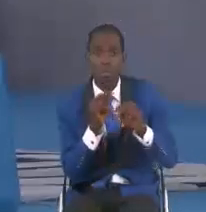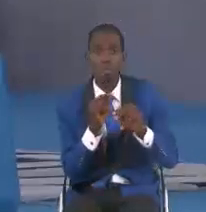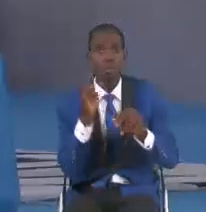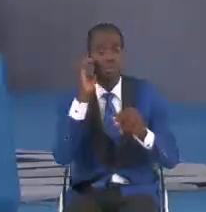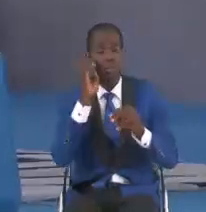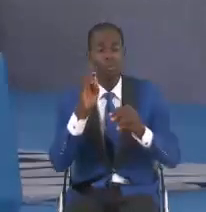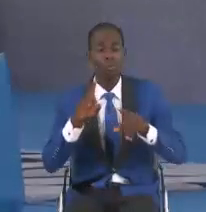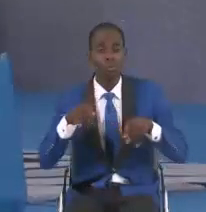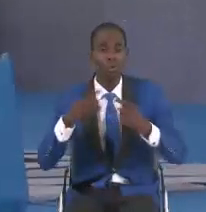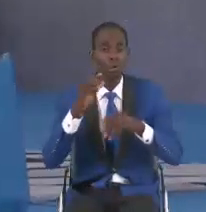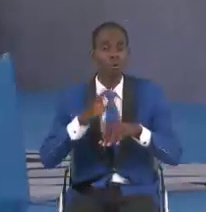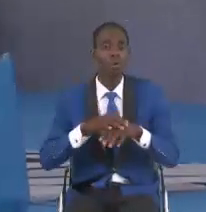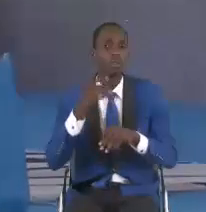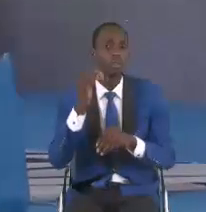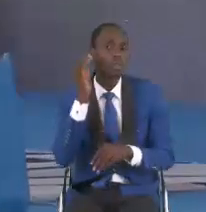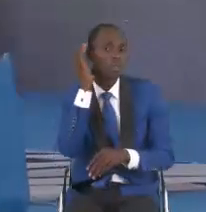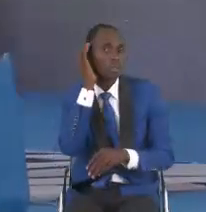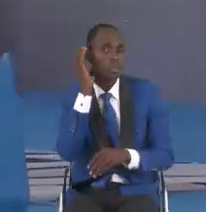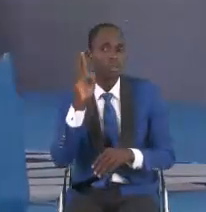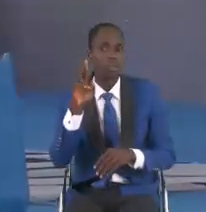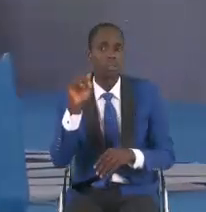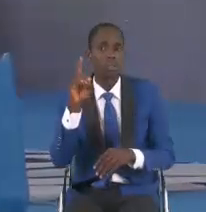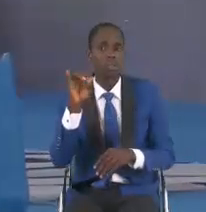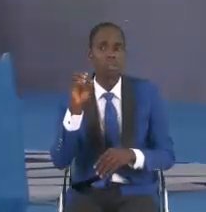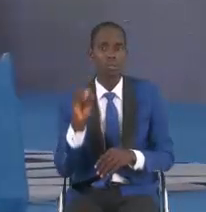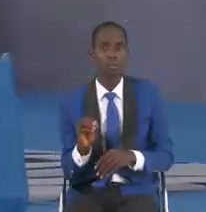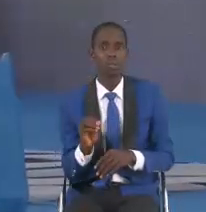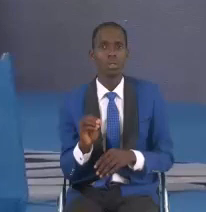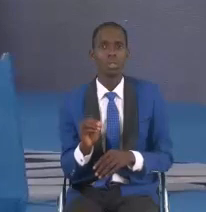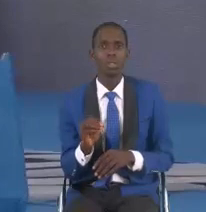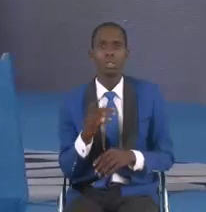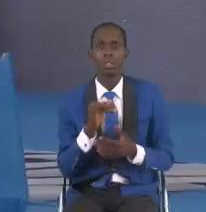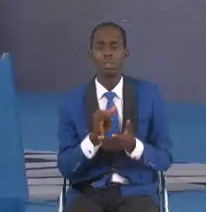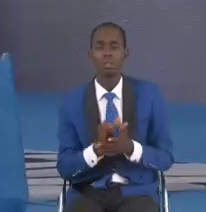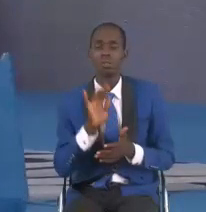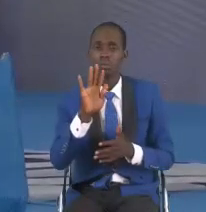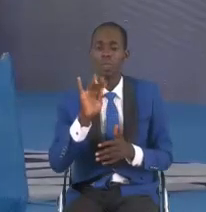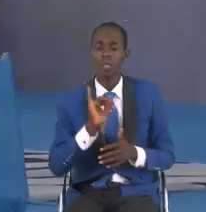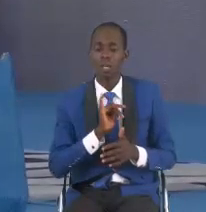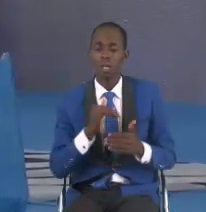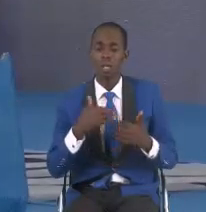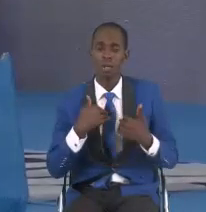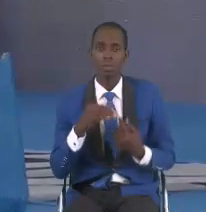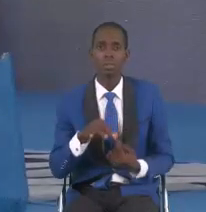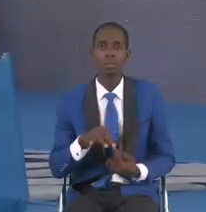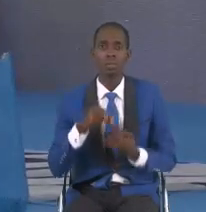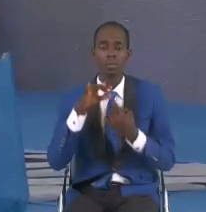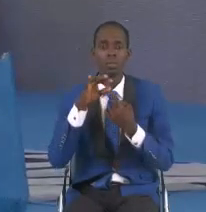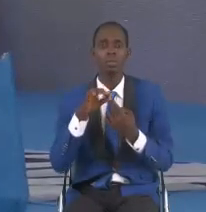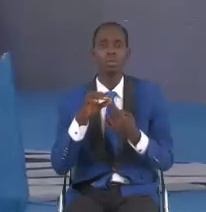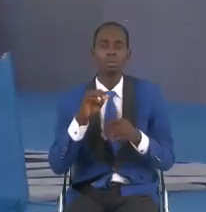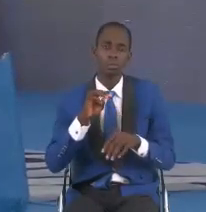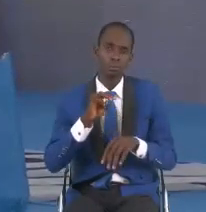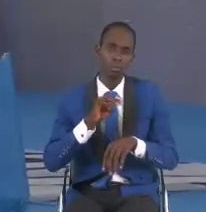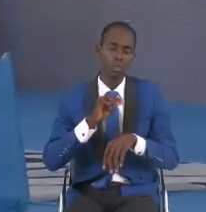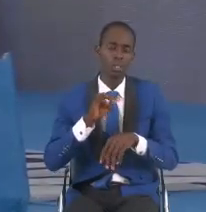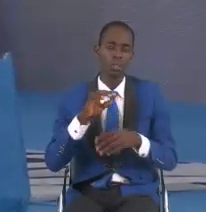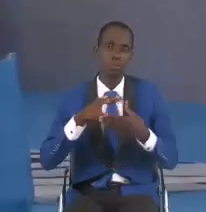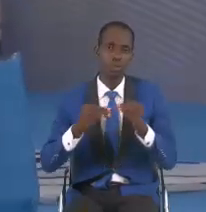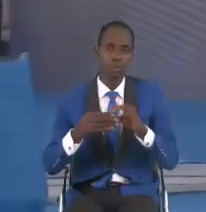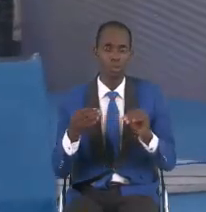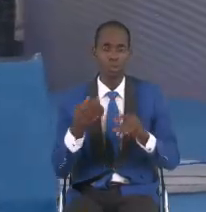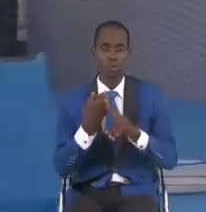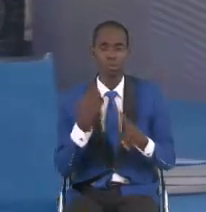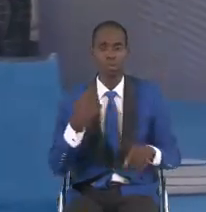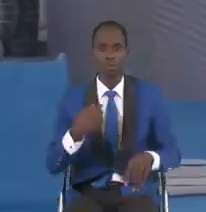radio. He said, today I have a special message for the nation coming from me. I